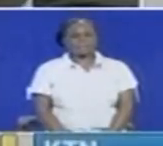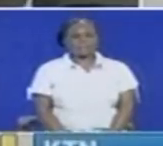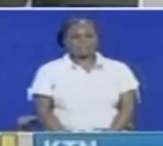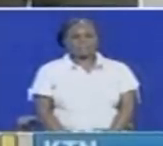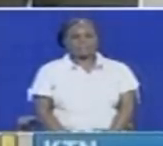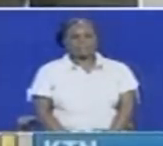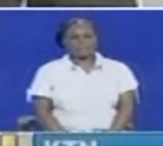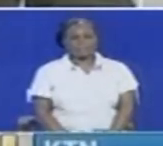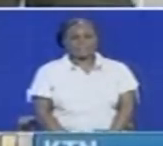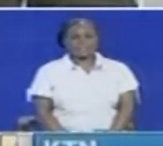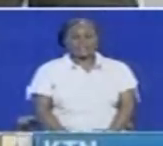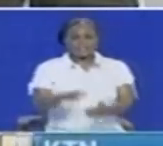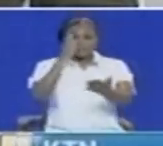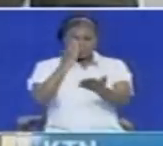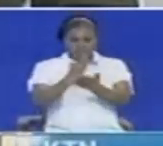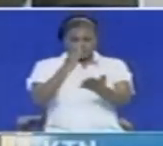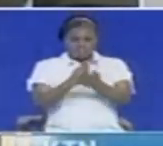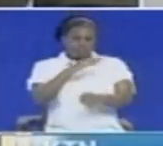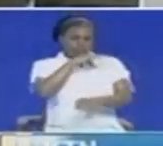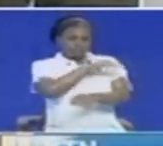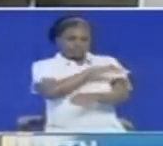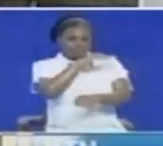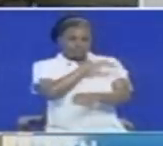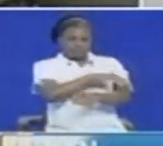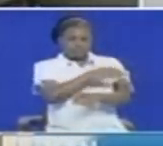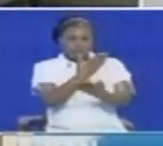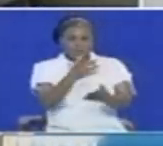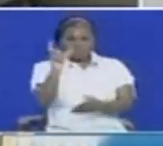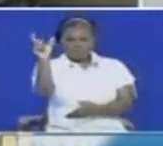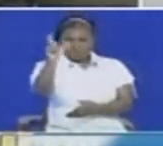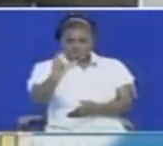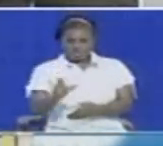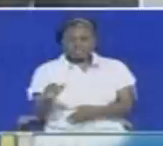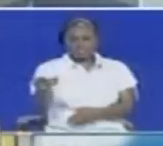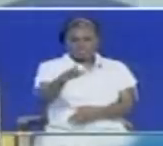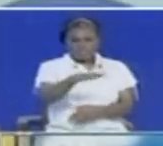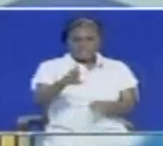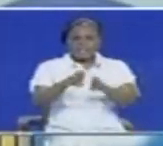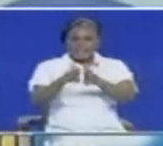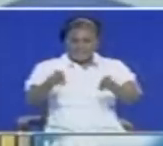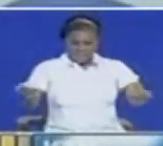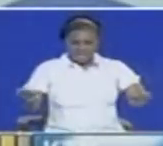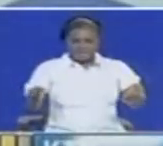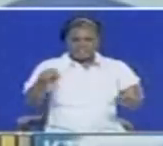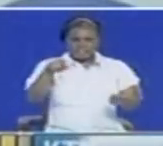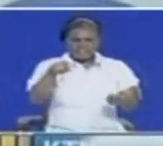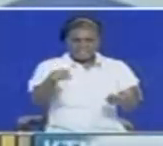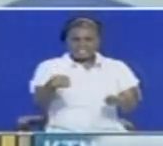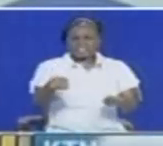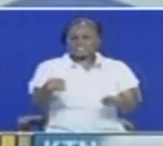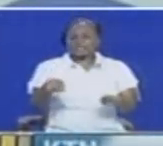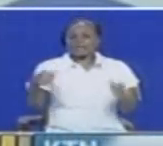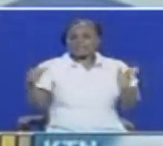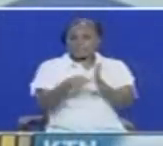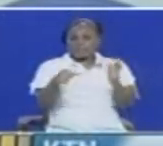Good evening, Linda. Well, this evening or lately in the coast region, the land matters have come up very strongly again. I